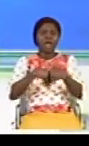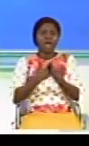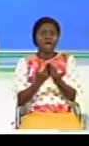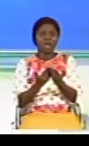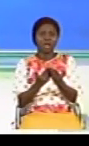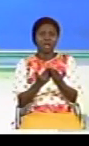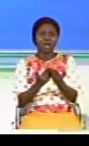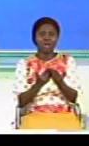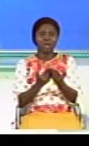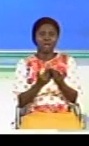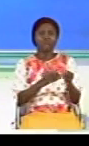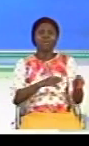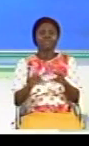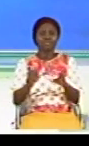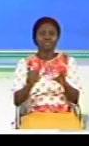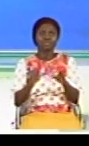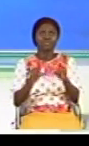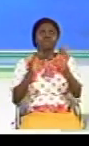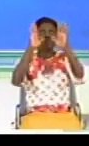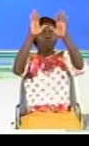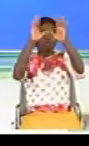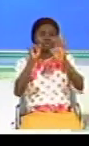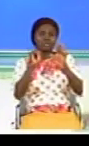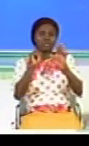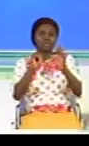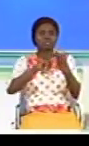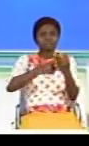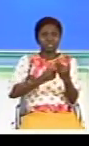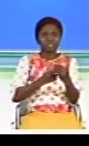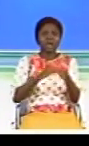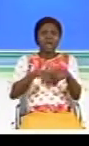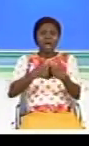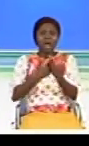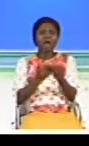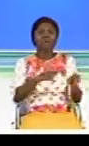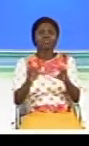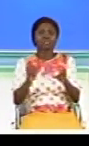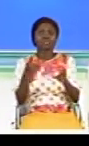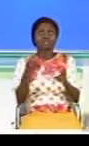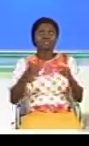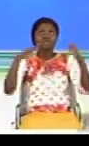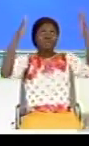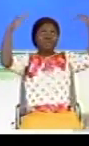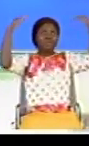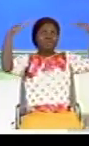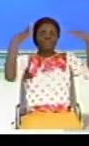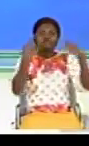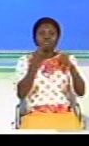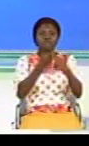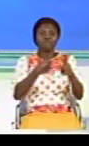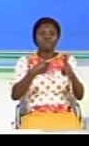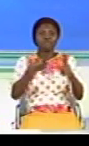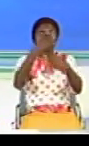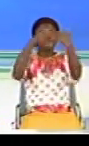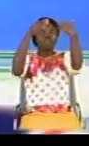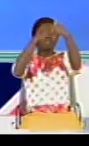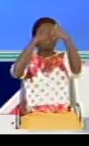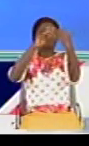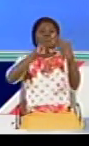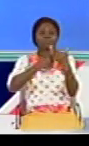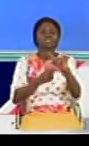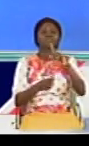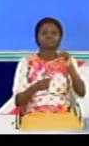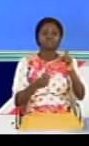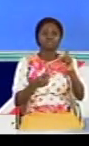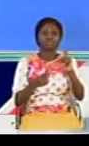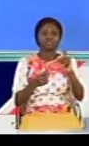wonders begin? How does the rain from heaven begin? Look at chapter 3,